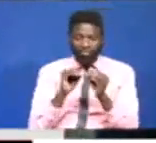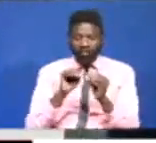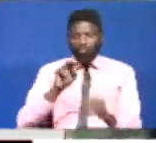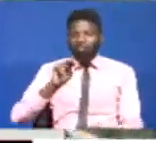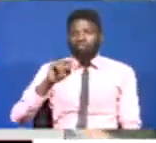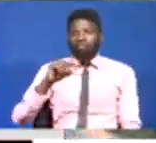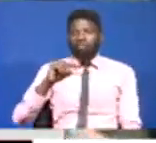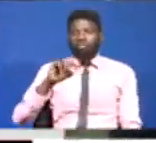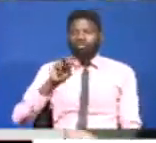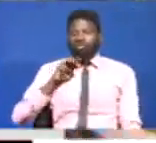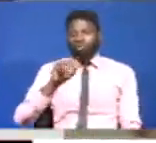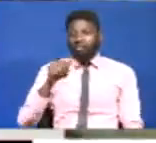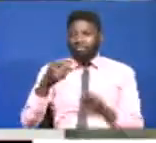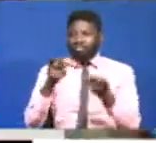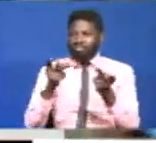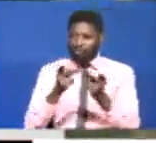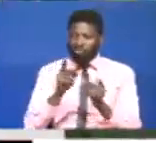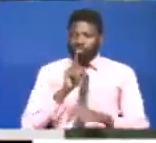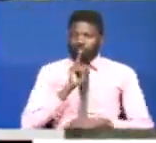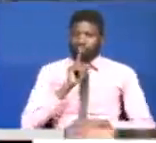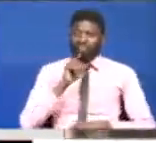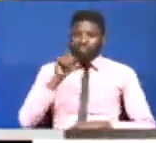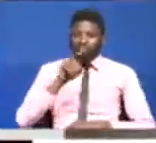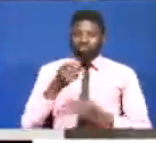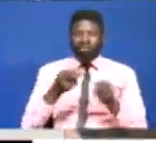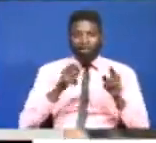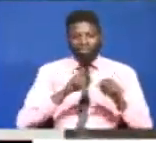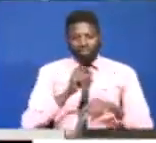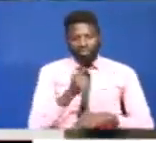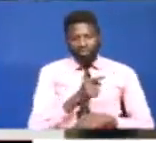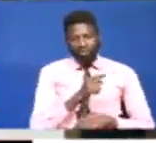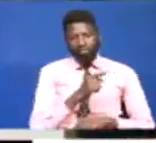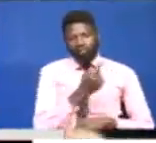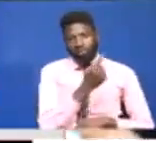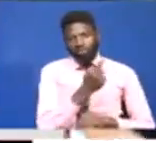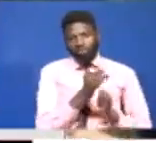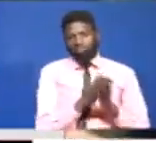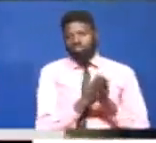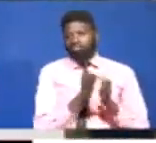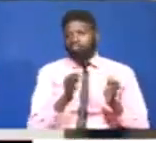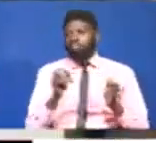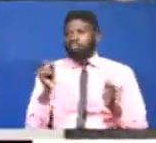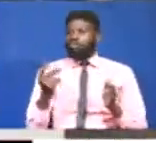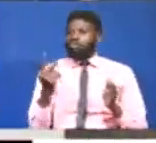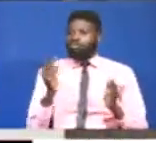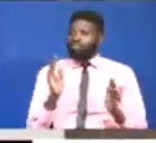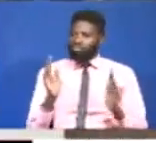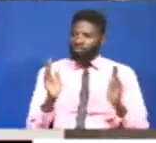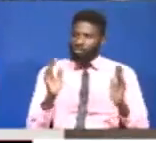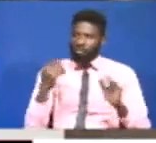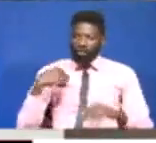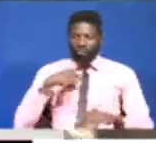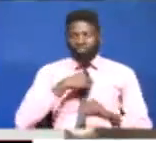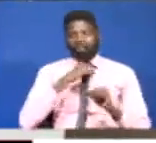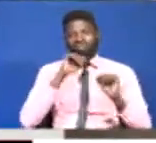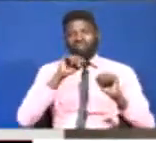and we have said that that should happen between January and February, we should be able to report progress on